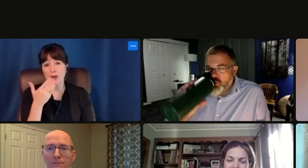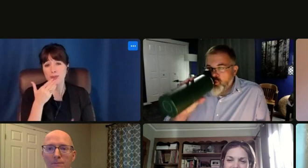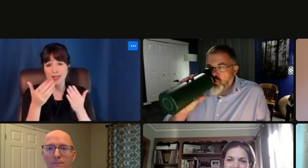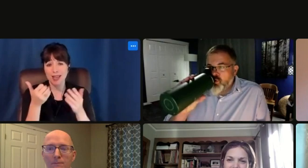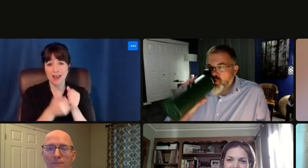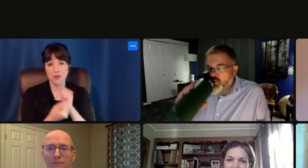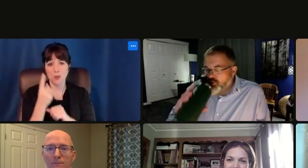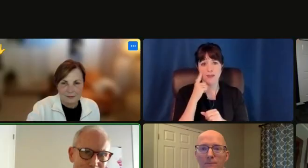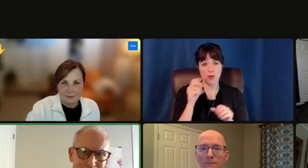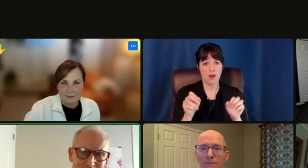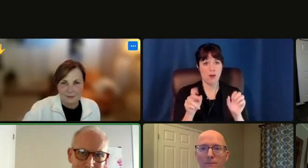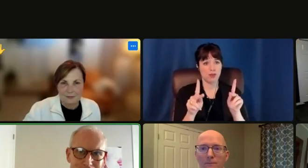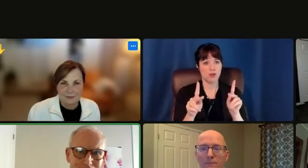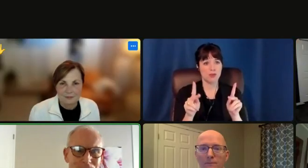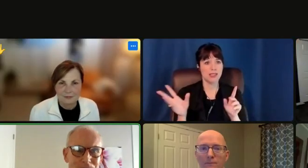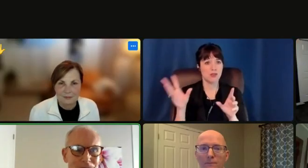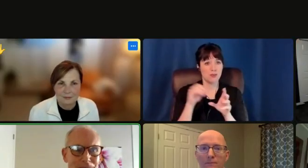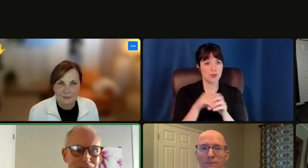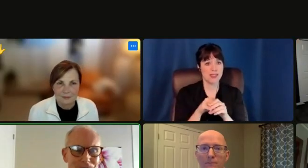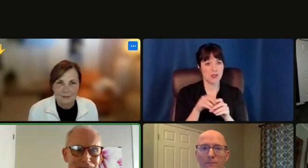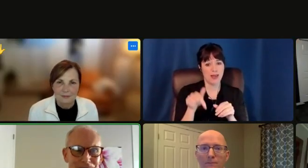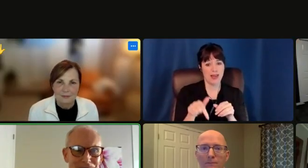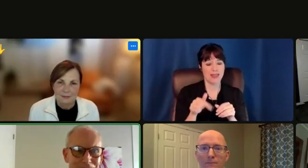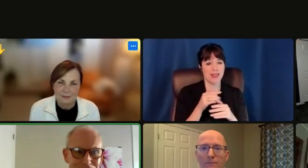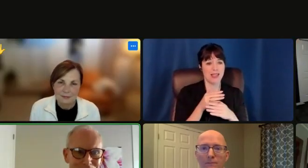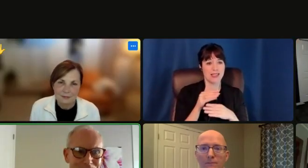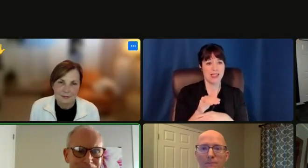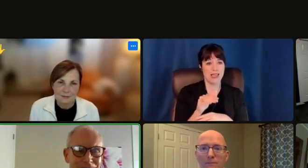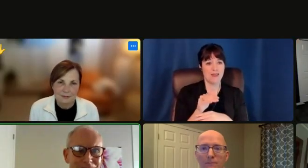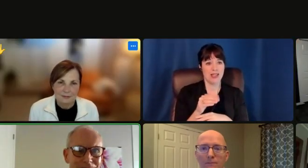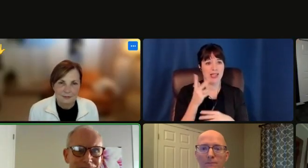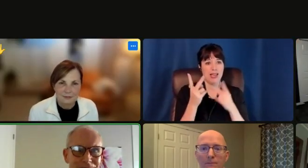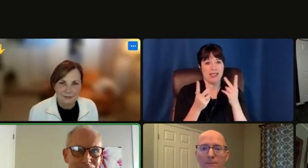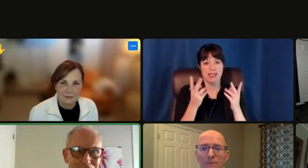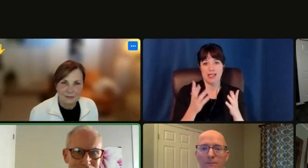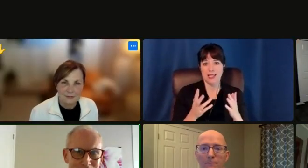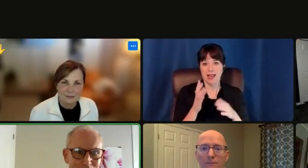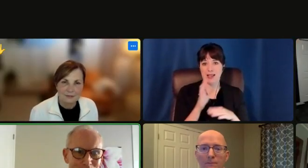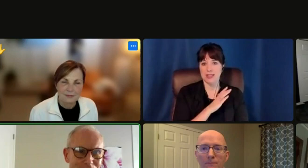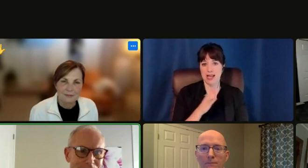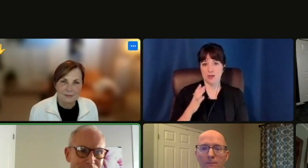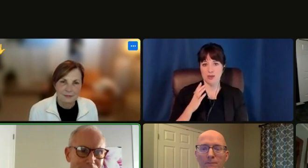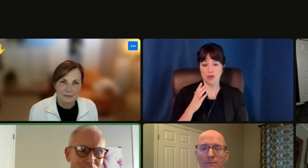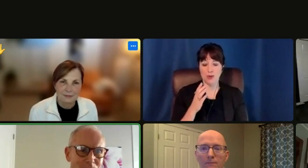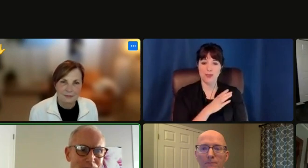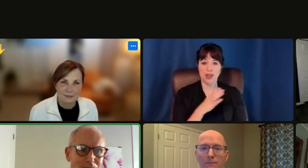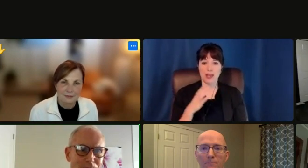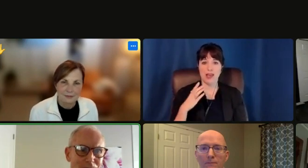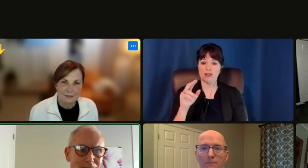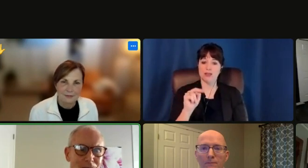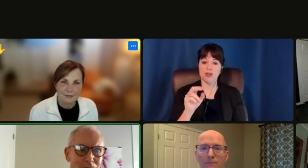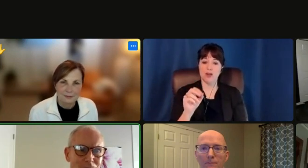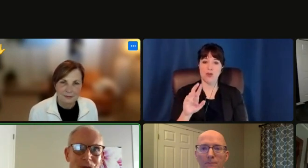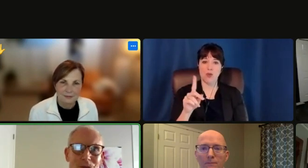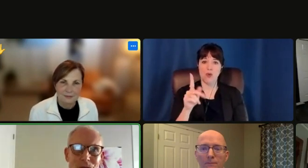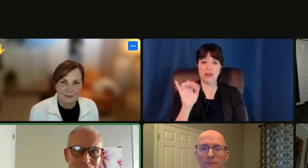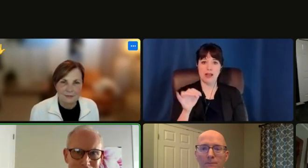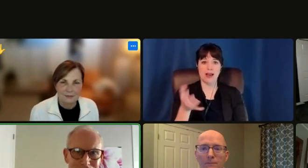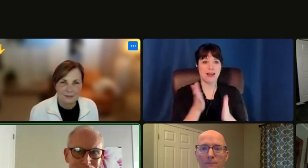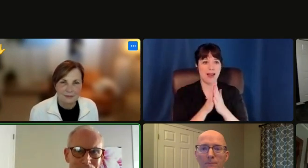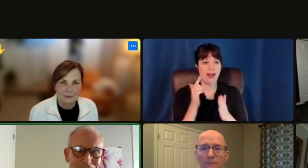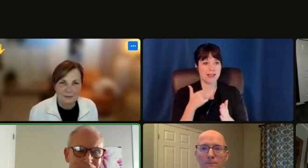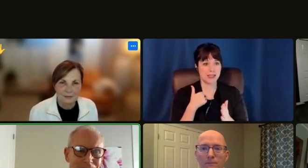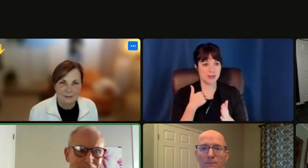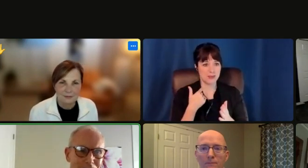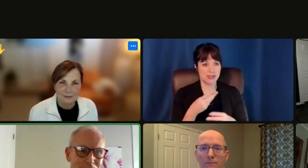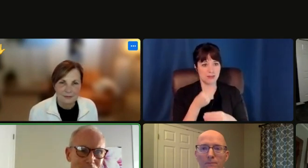the opportunity to participate this evening as a guest counselor. Councilor Nordyke asked me to convey her